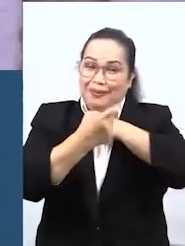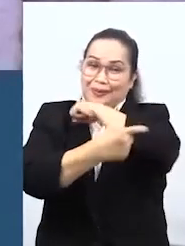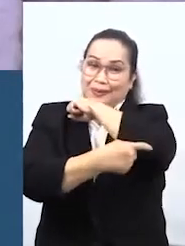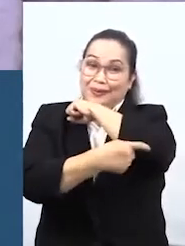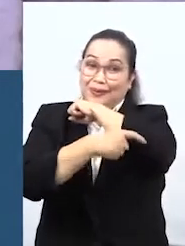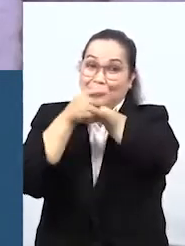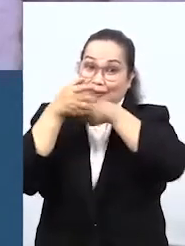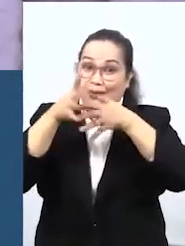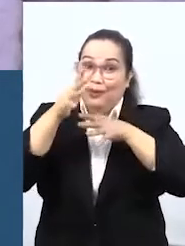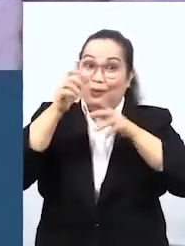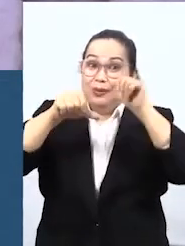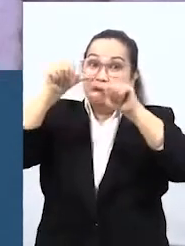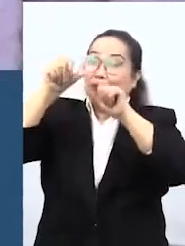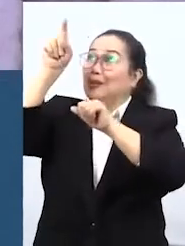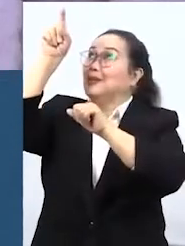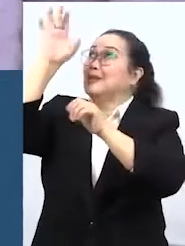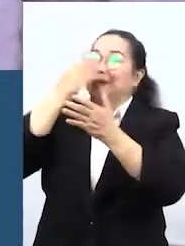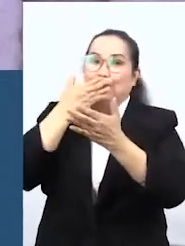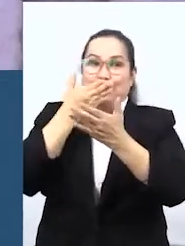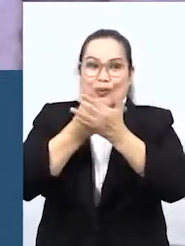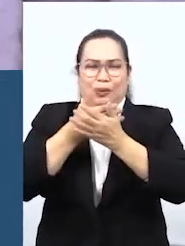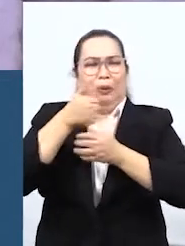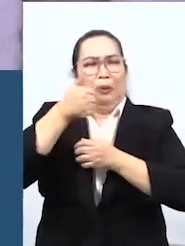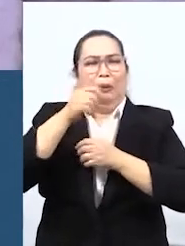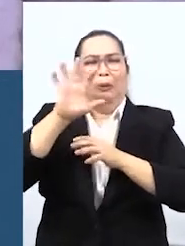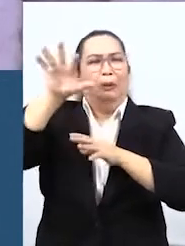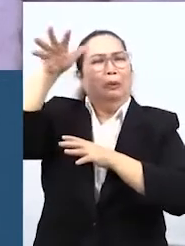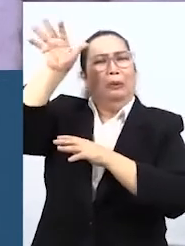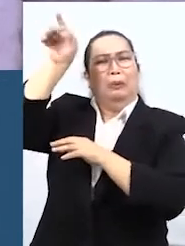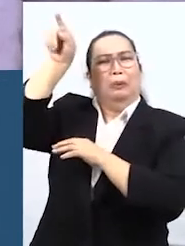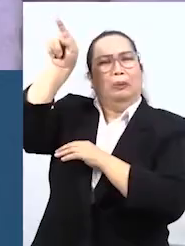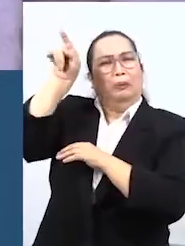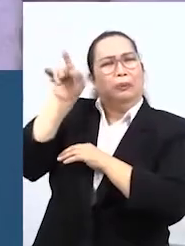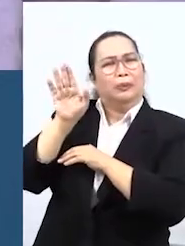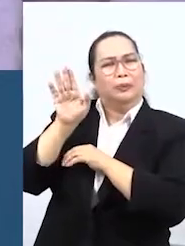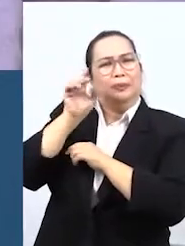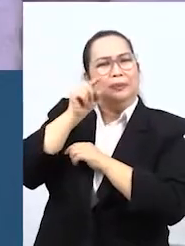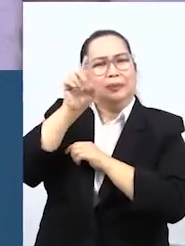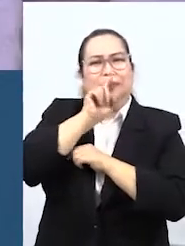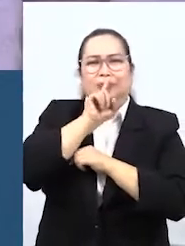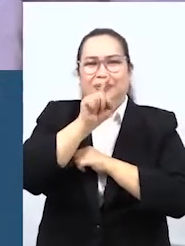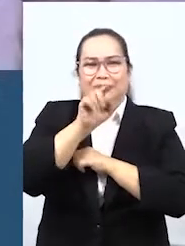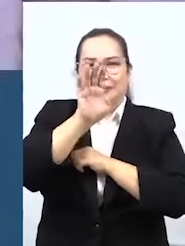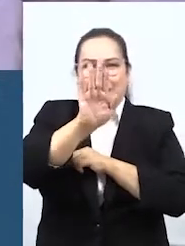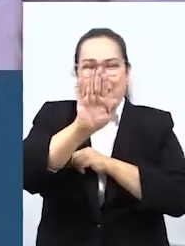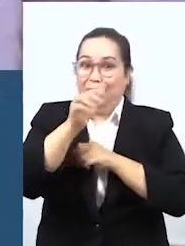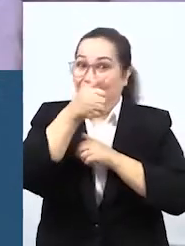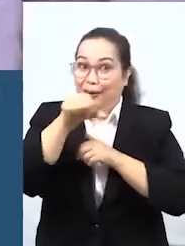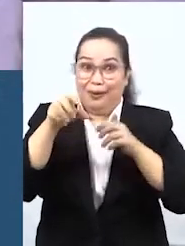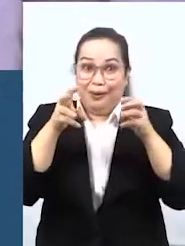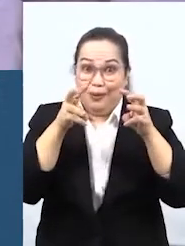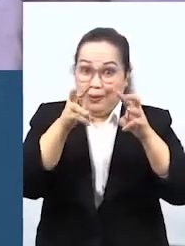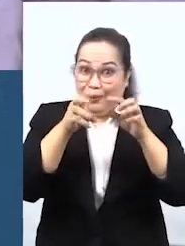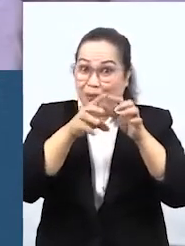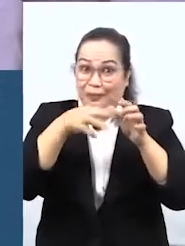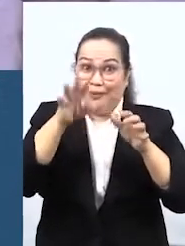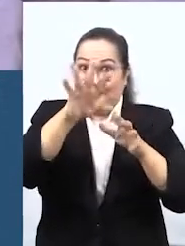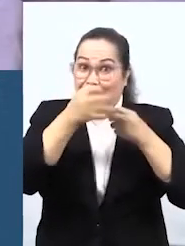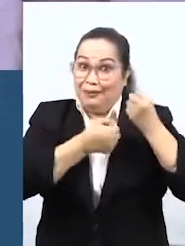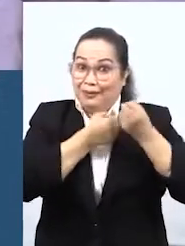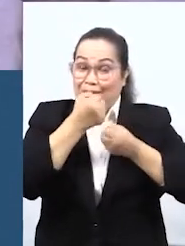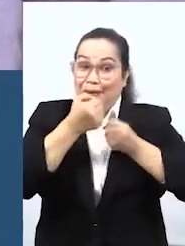yourself to doubt the goodness of God youl reason with yourself that somehow some way this moment of suffering is